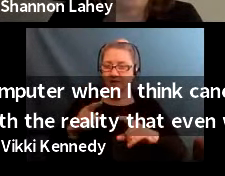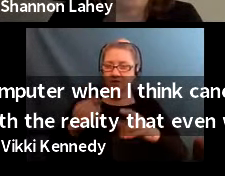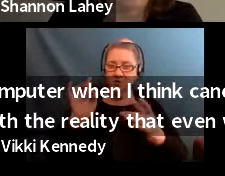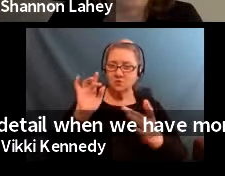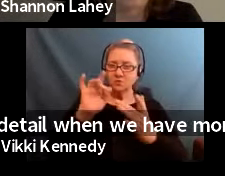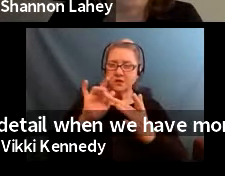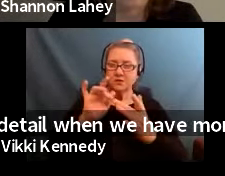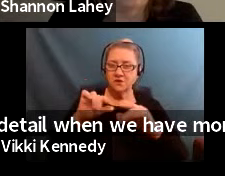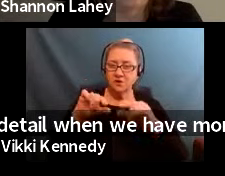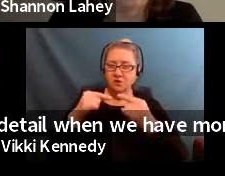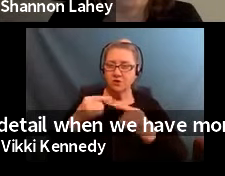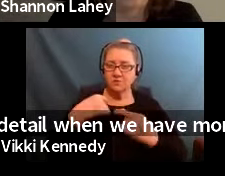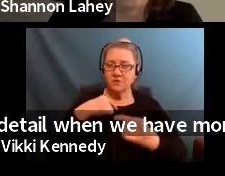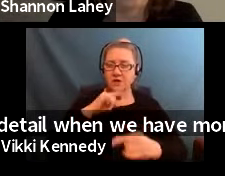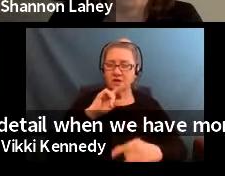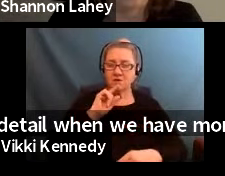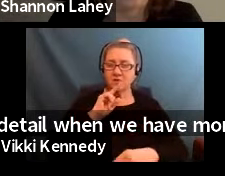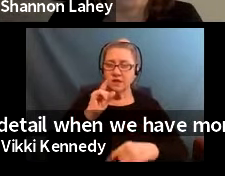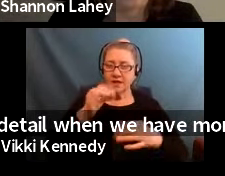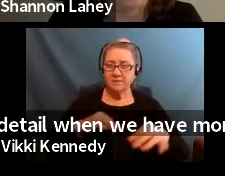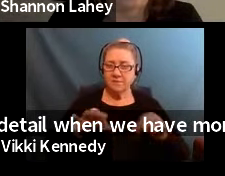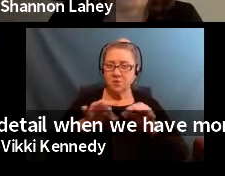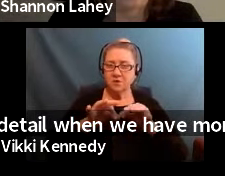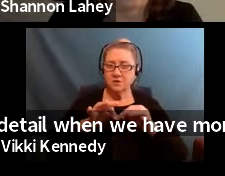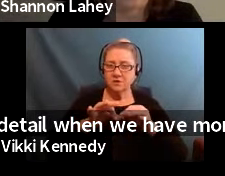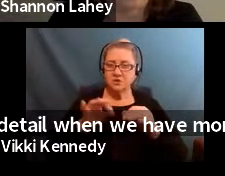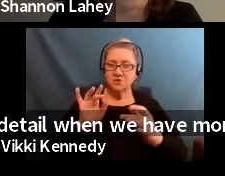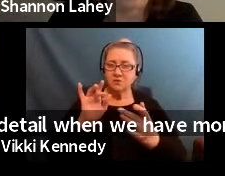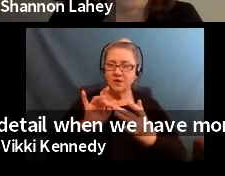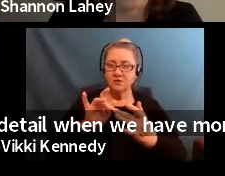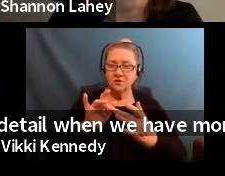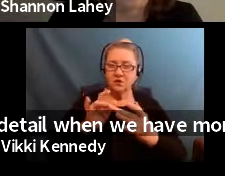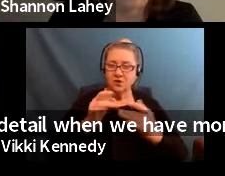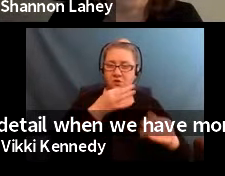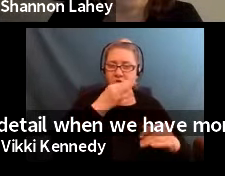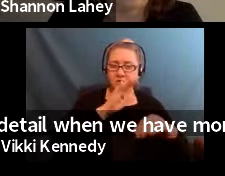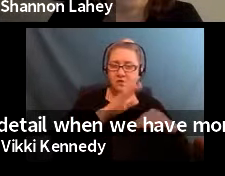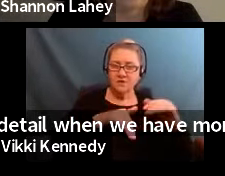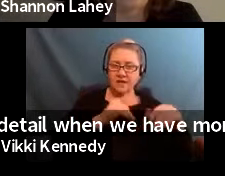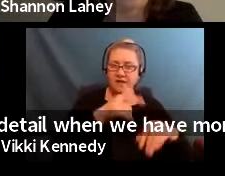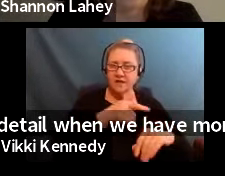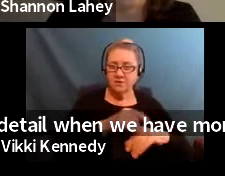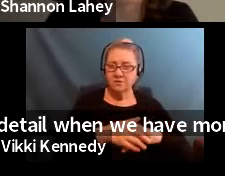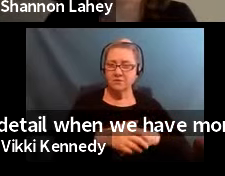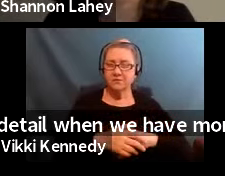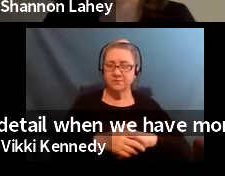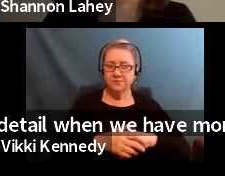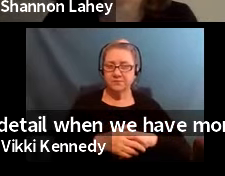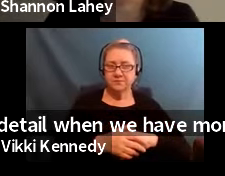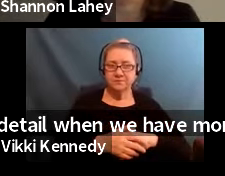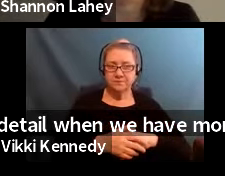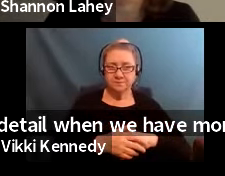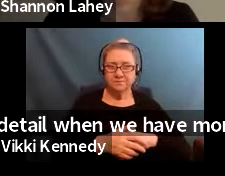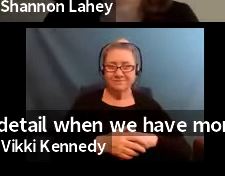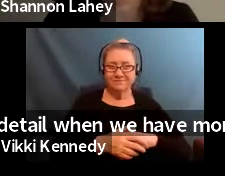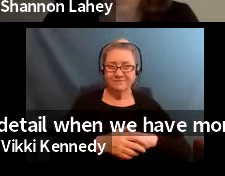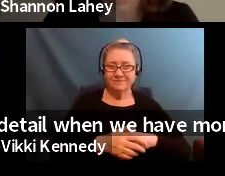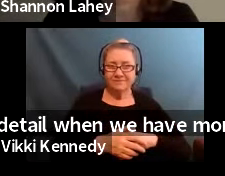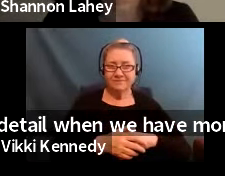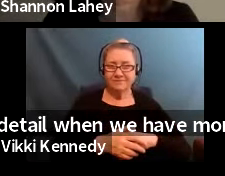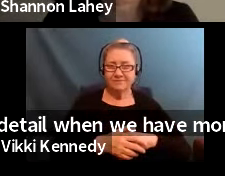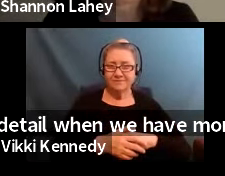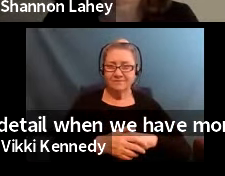equity perspective it's really important to reach sooner rather than later. So I think it's just a really challenging time that we're all trying to work through and